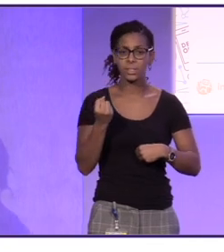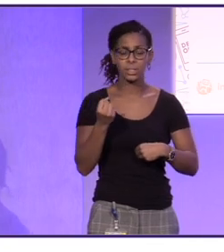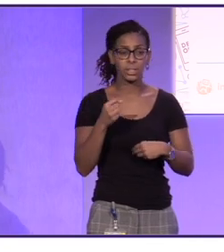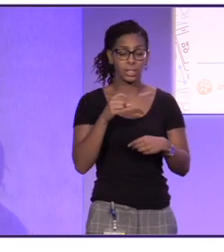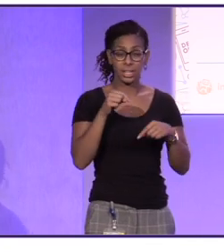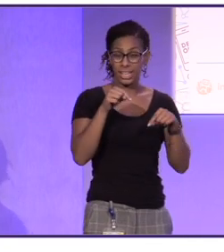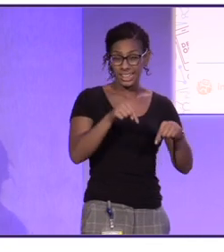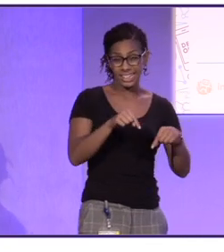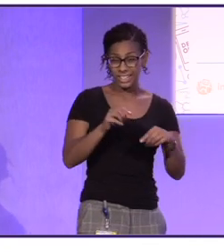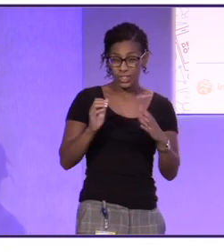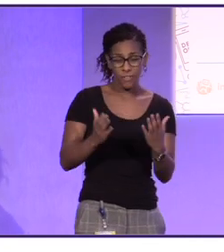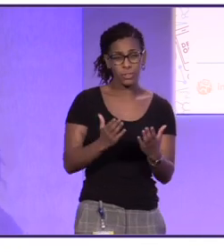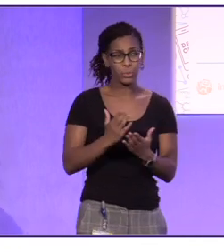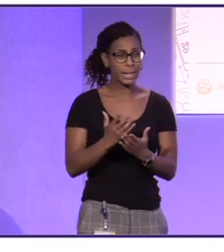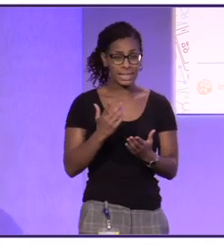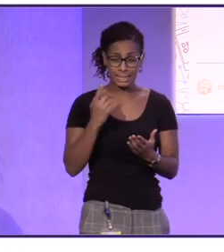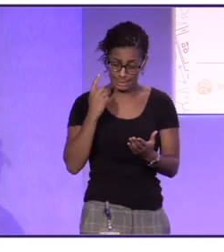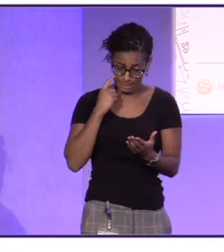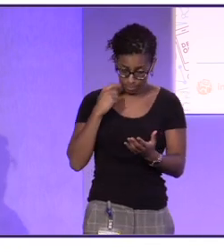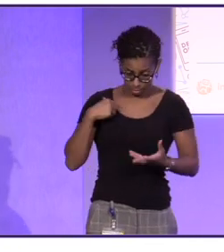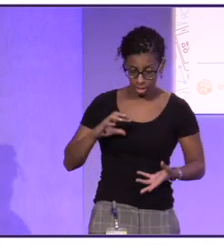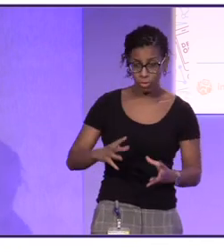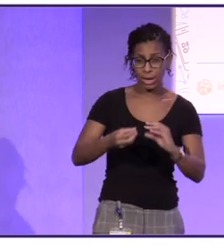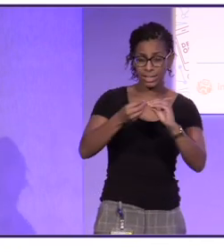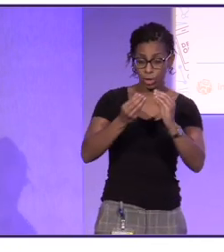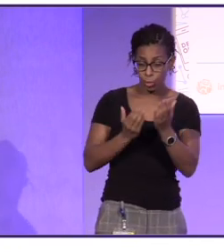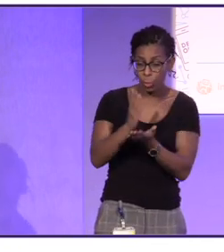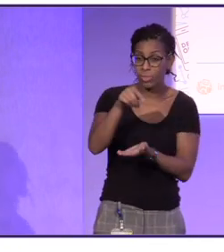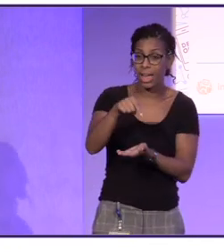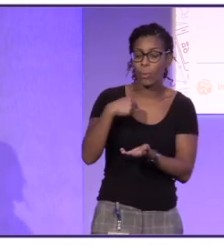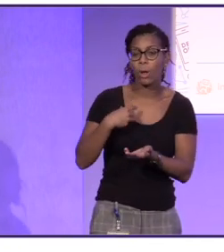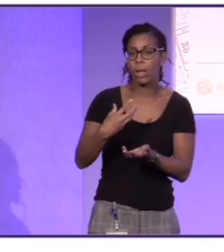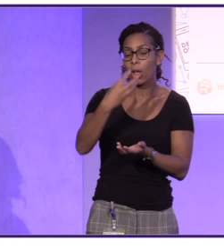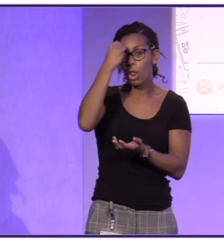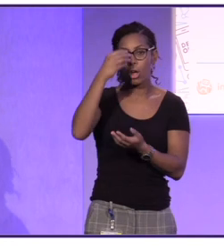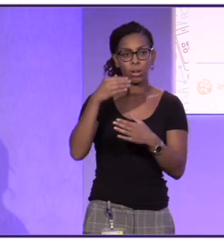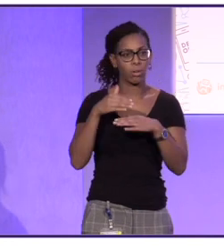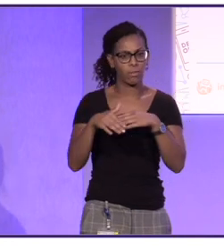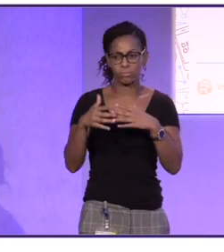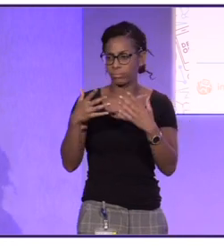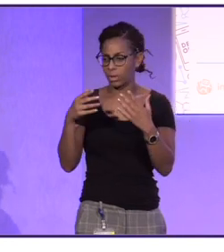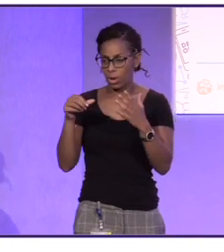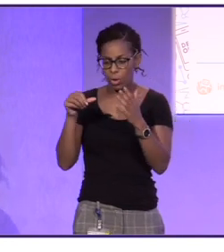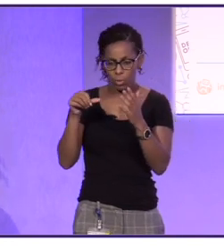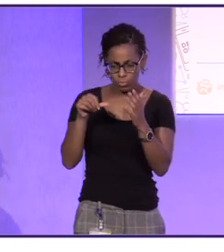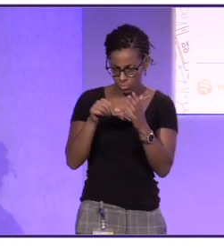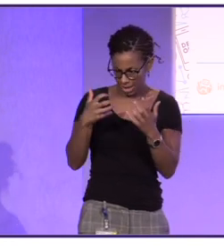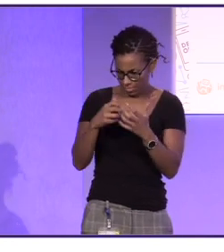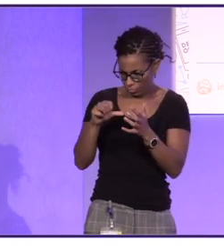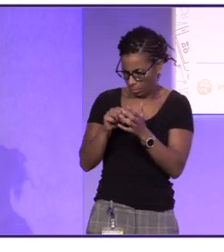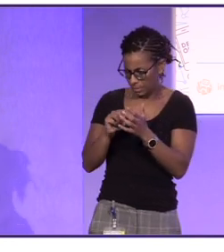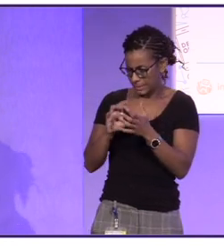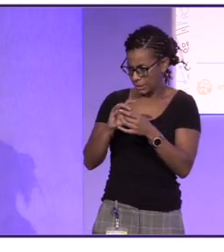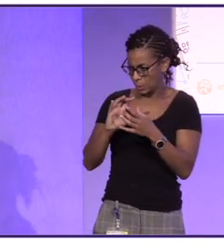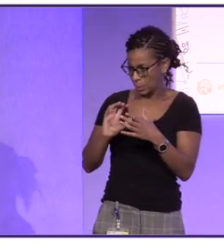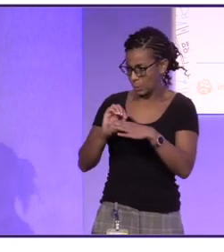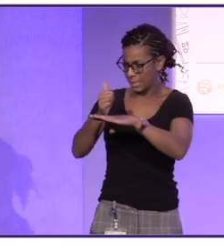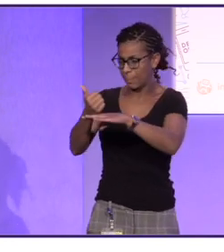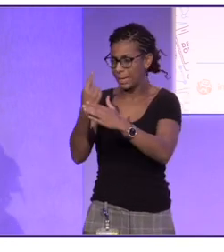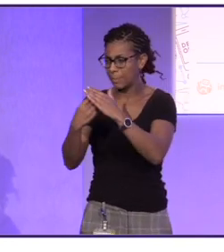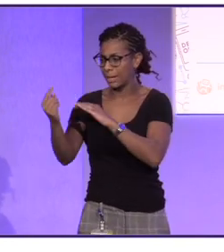this very simple service that we created, we learned about problems setting up independent services, deploying